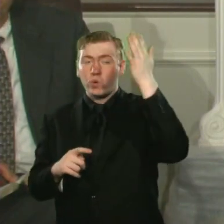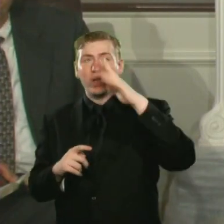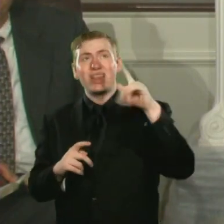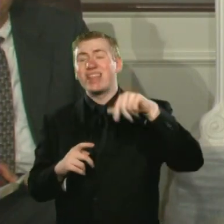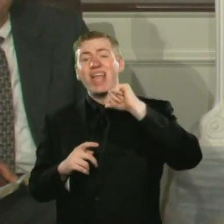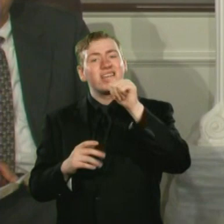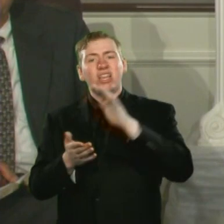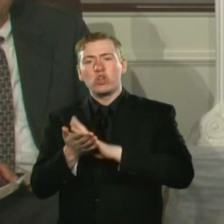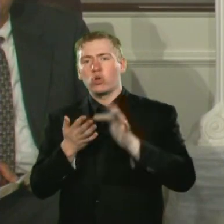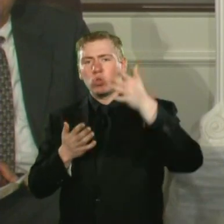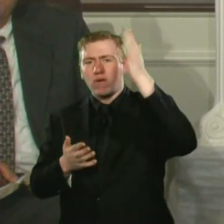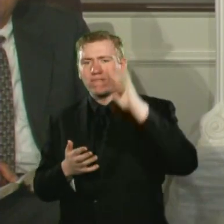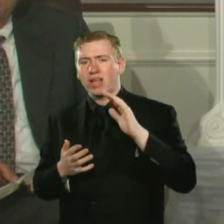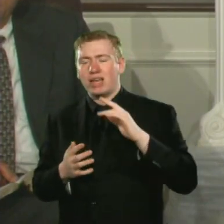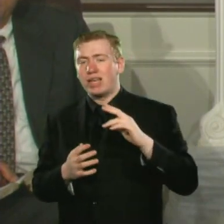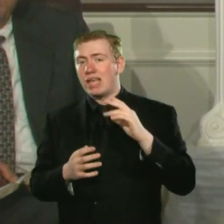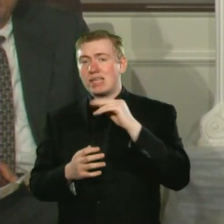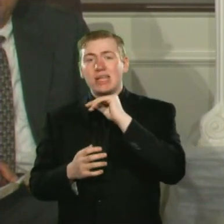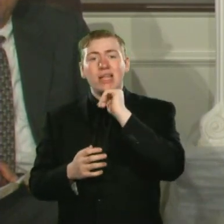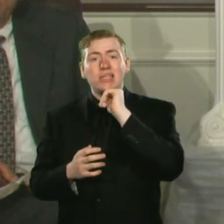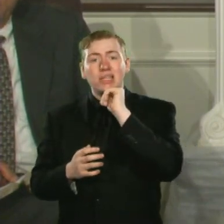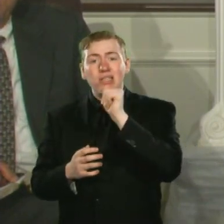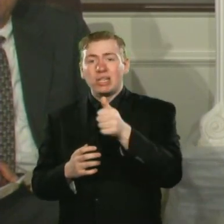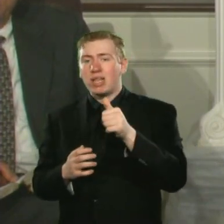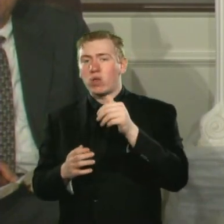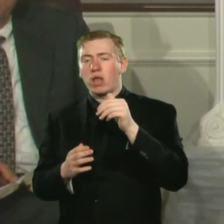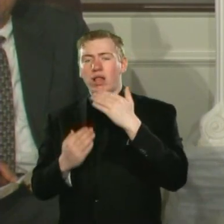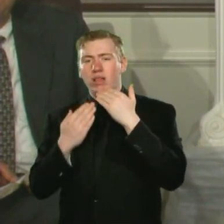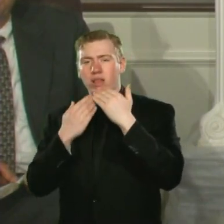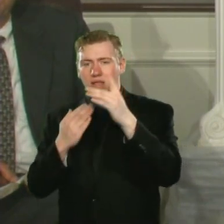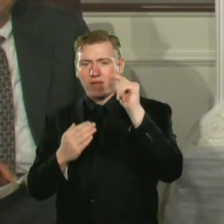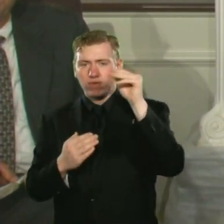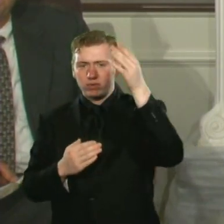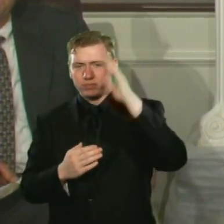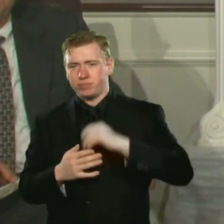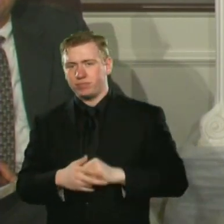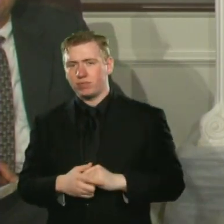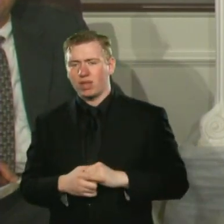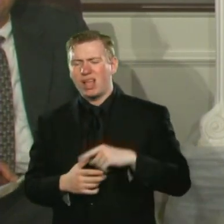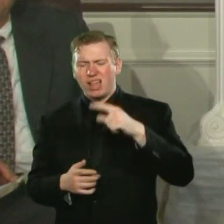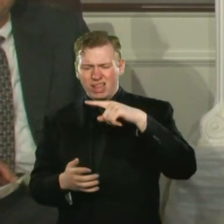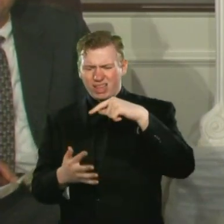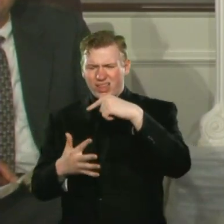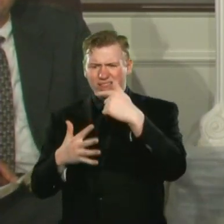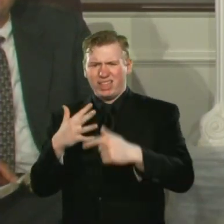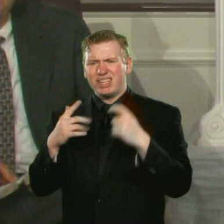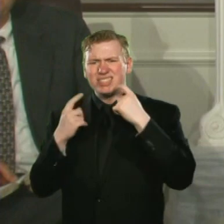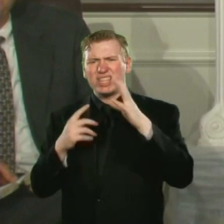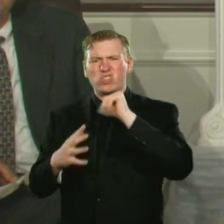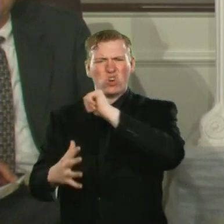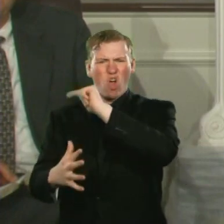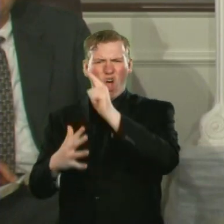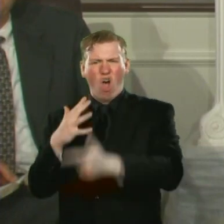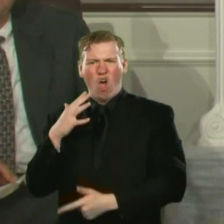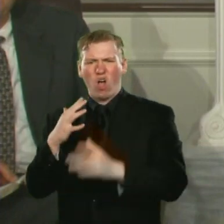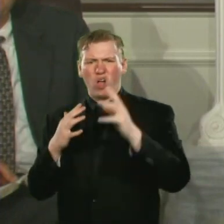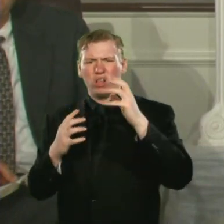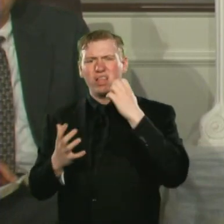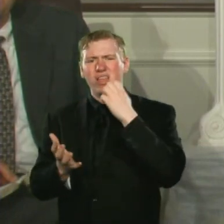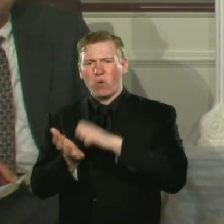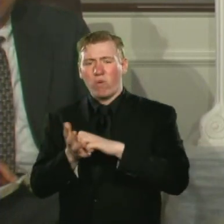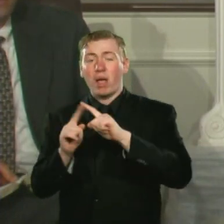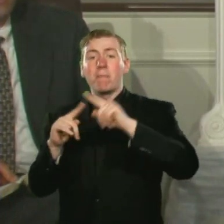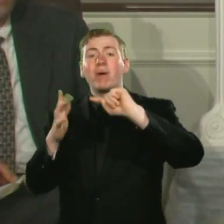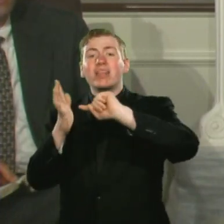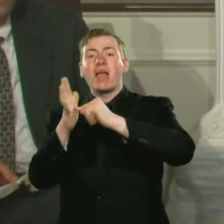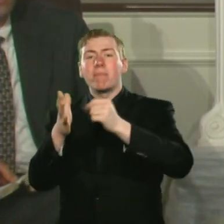glorified Him not as God, neither were thankful. You know, these sins are all very wicked, but they begin